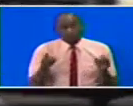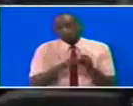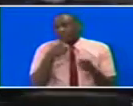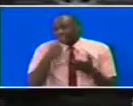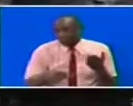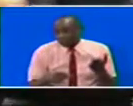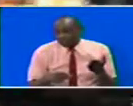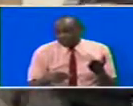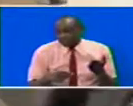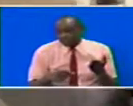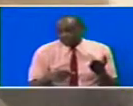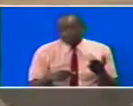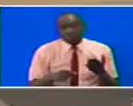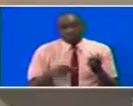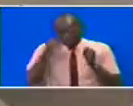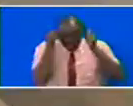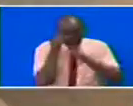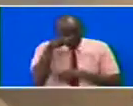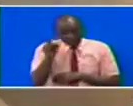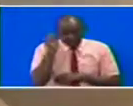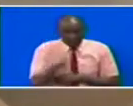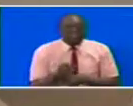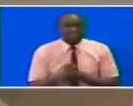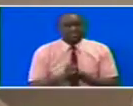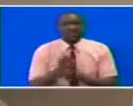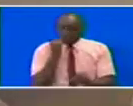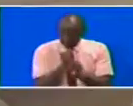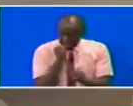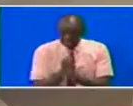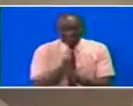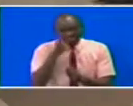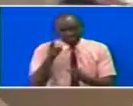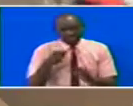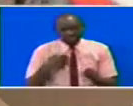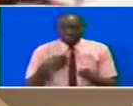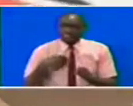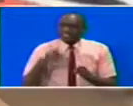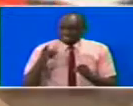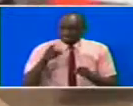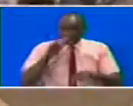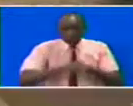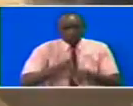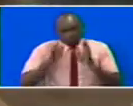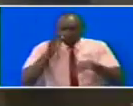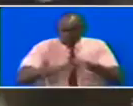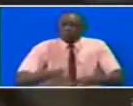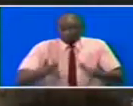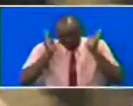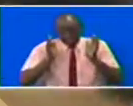that the officers need to conduct the operation in a good manner